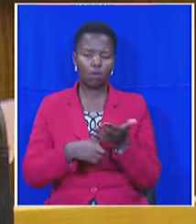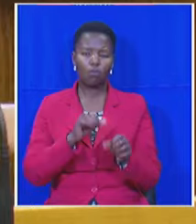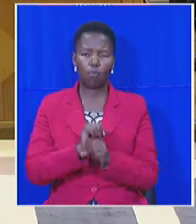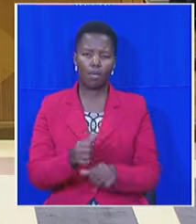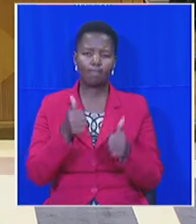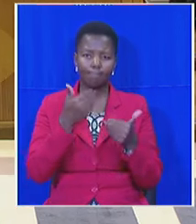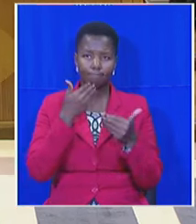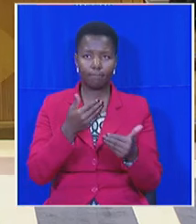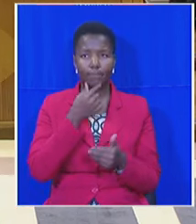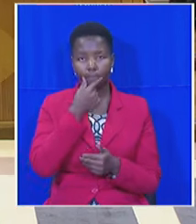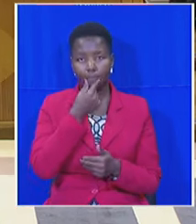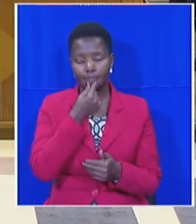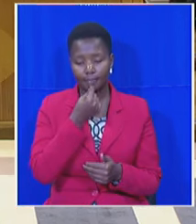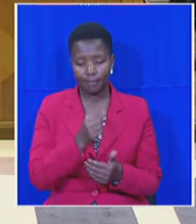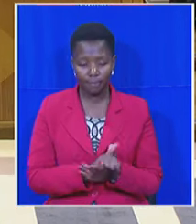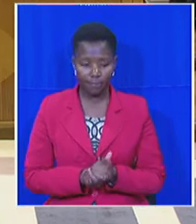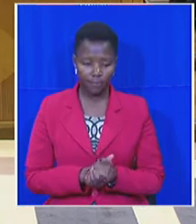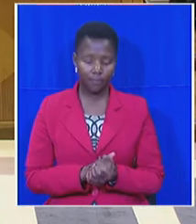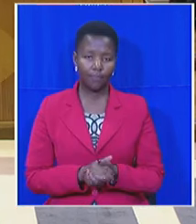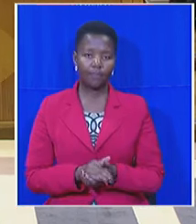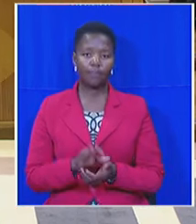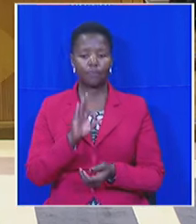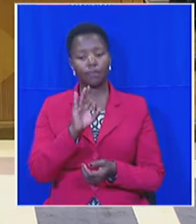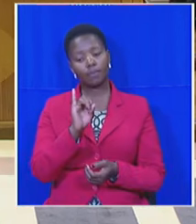you very much. Honorable Filton.